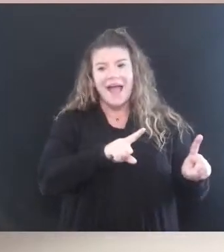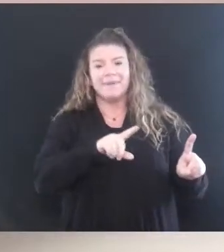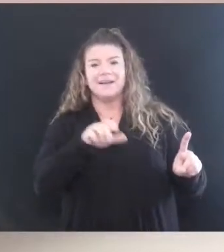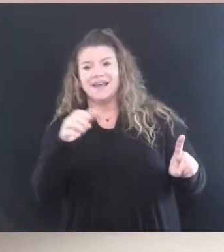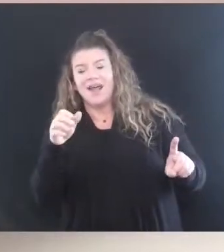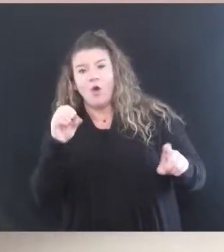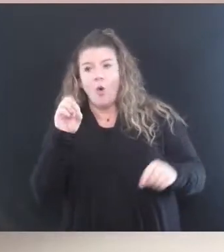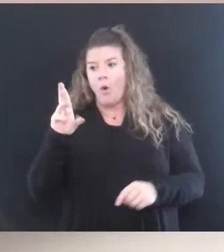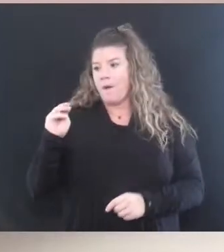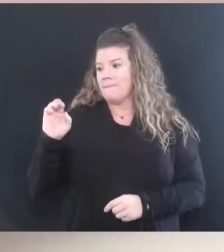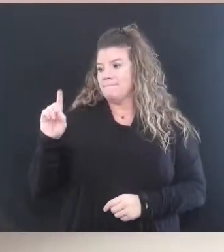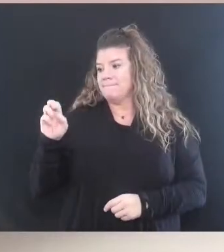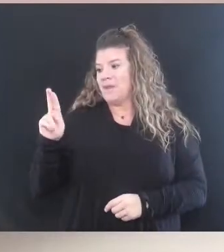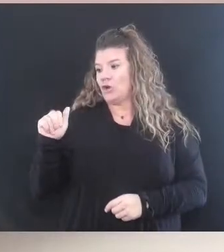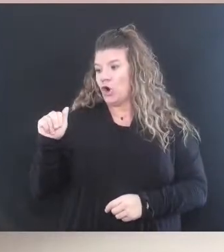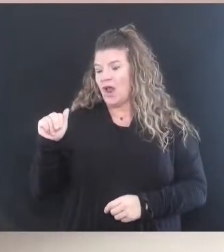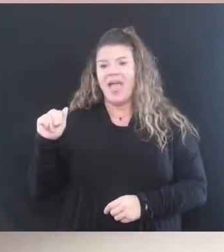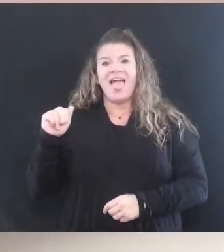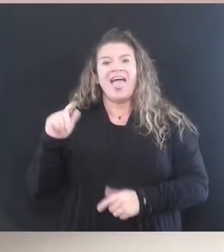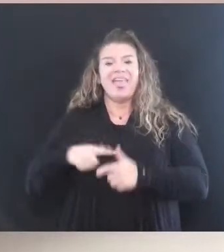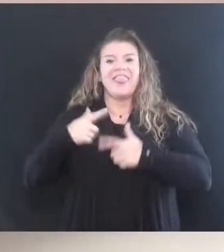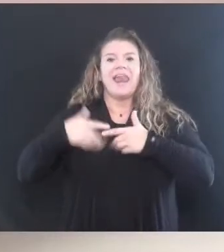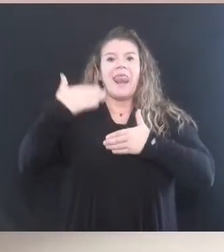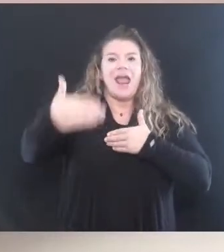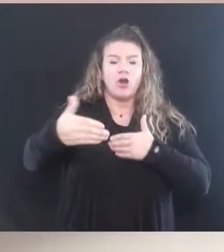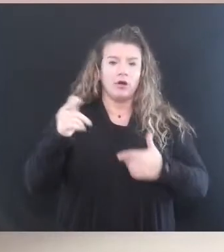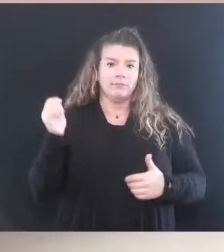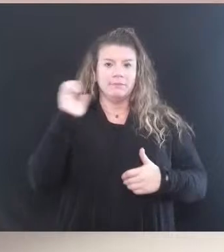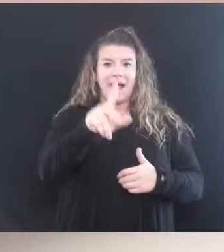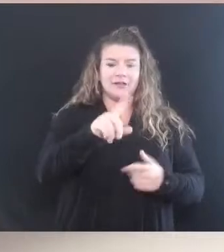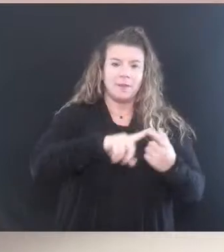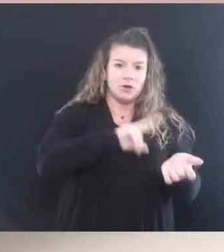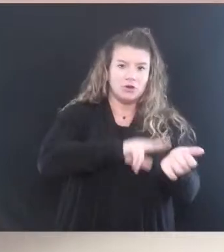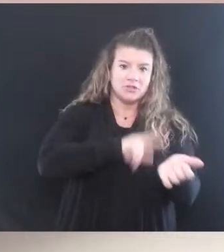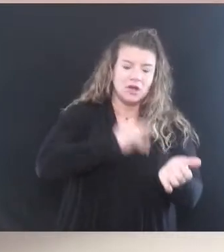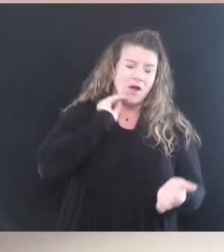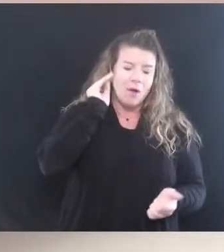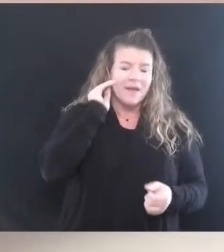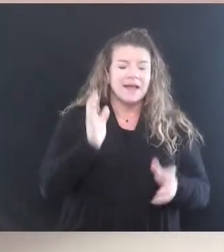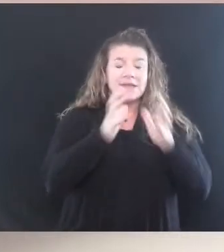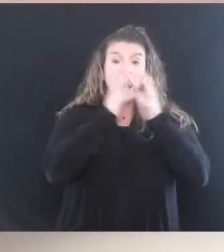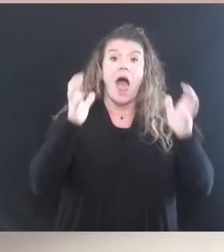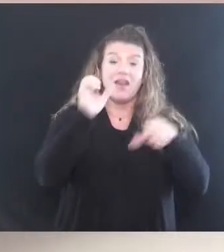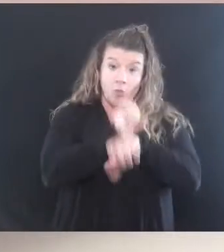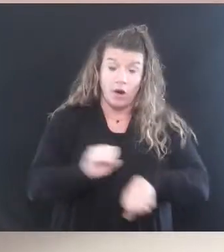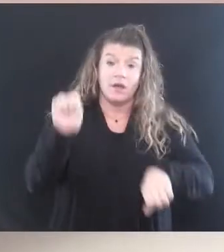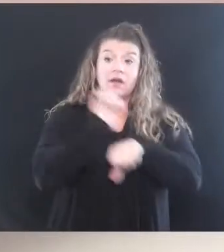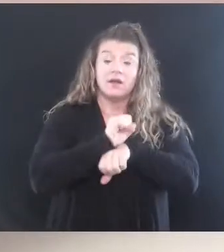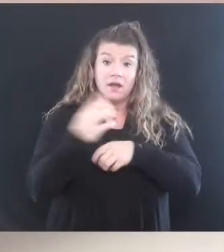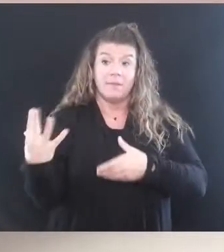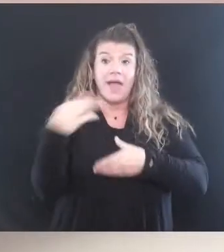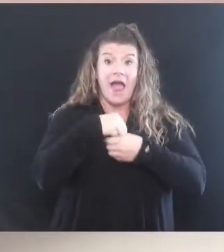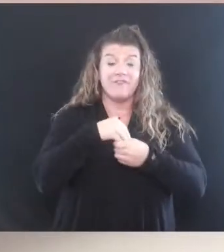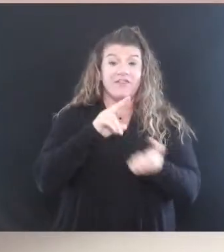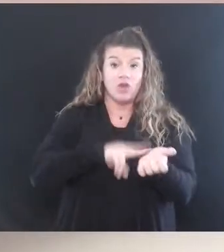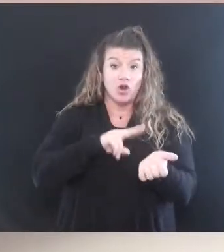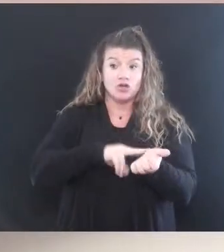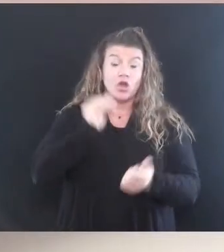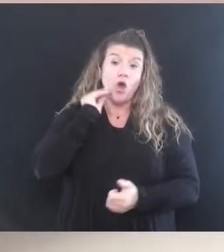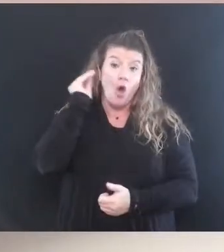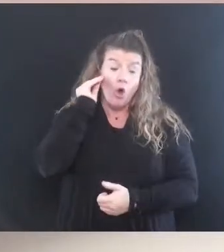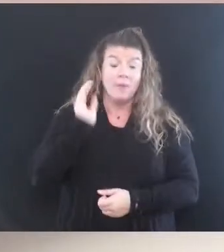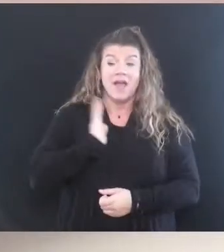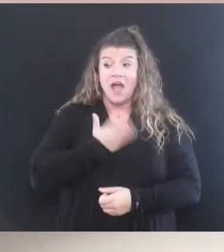Moderna dose into that. So it is a lot of logistics work on behalf of the nursing homes and